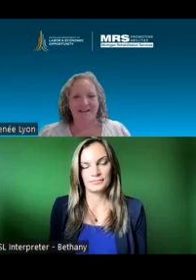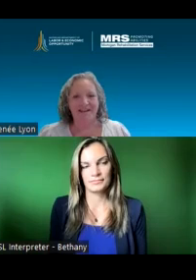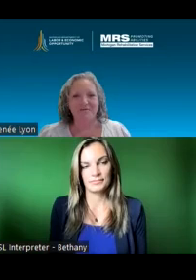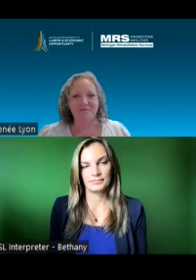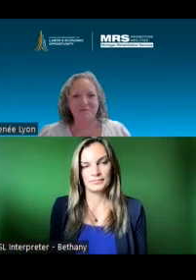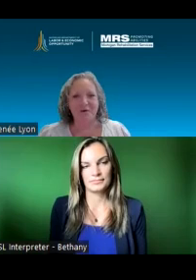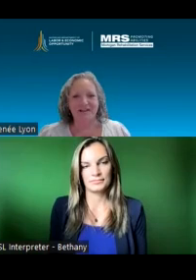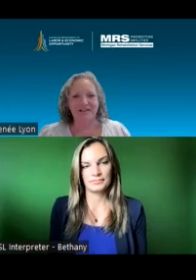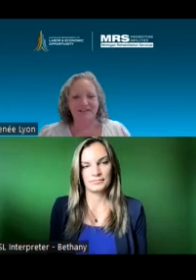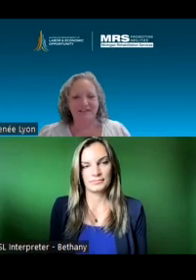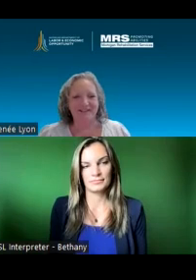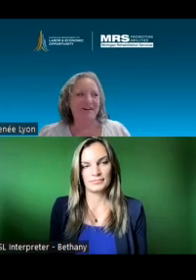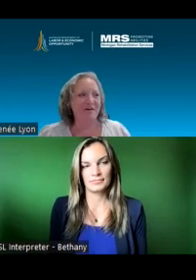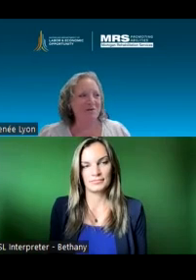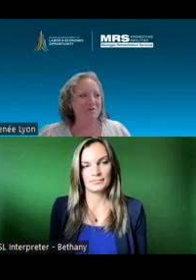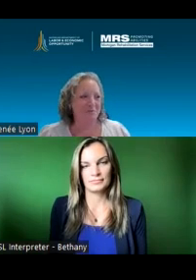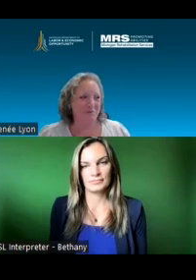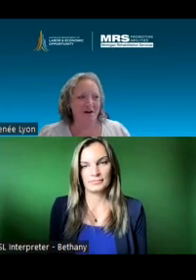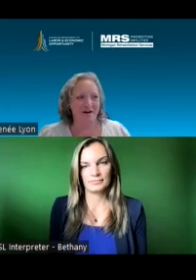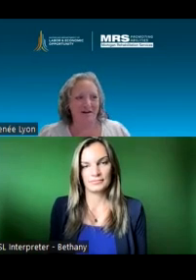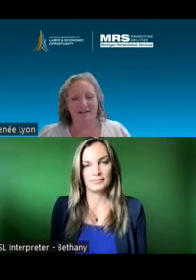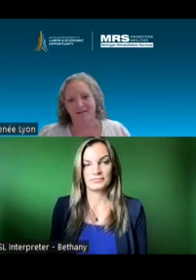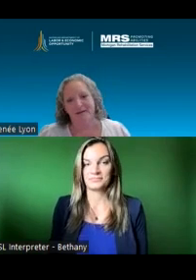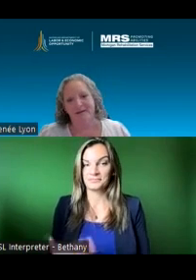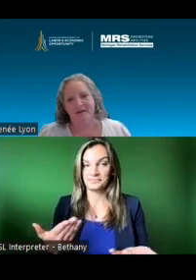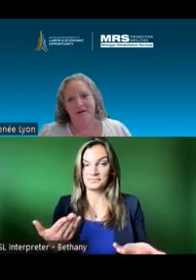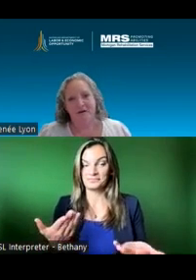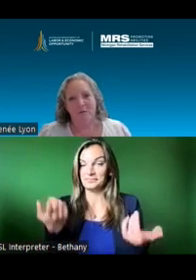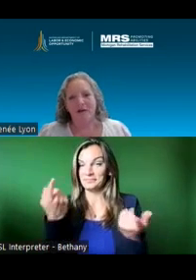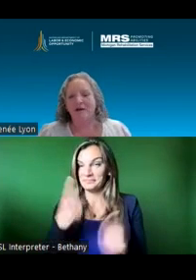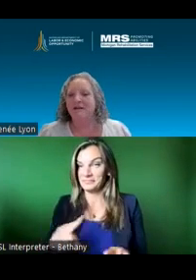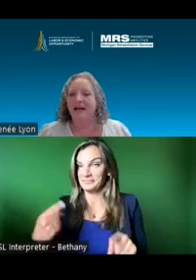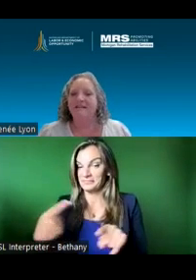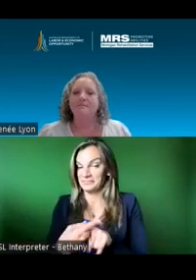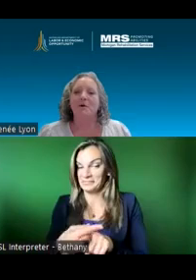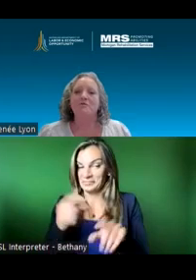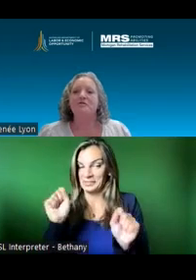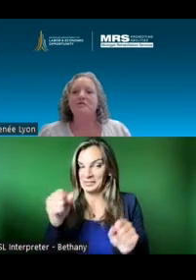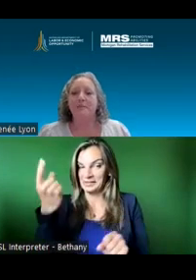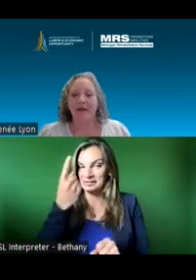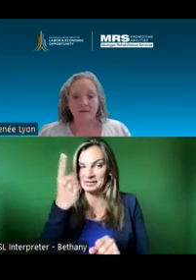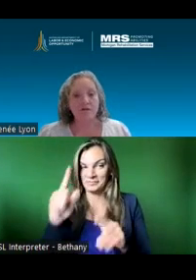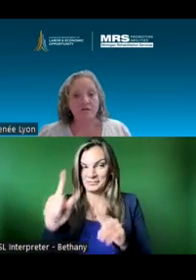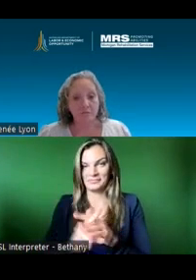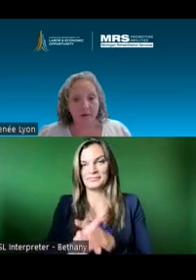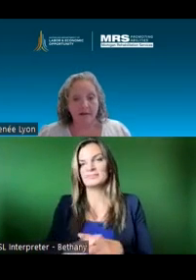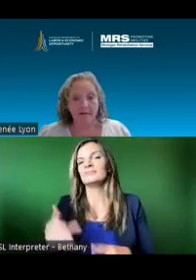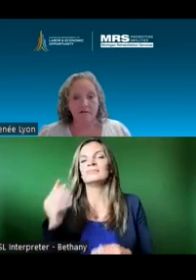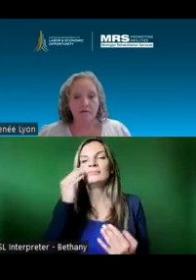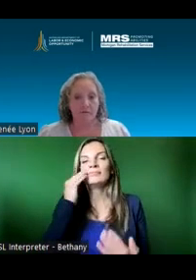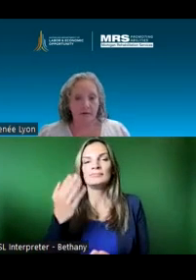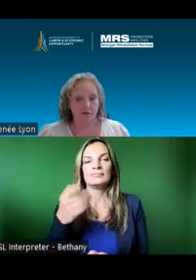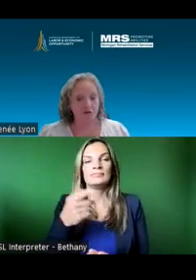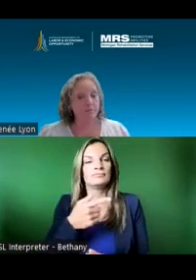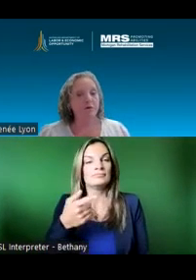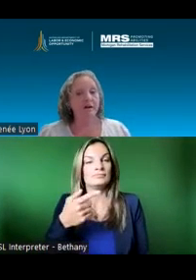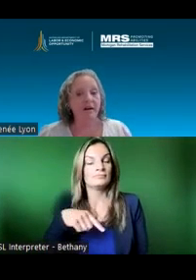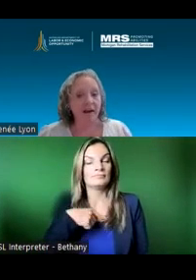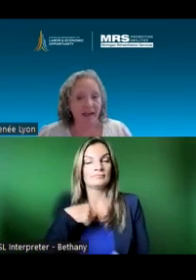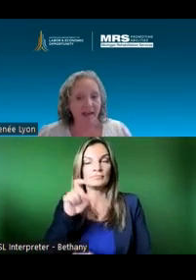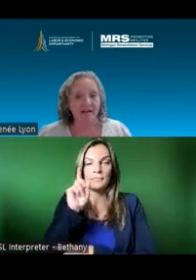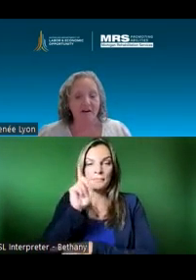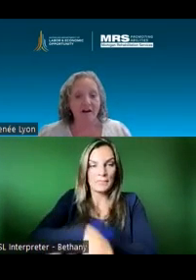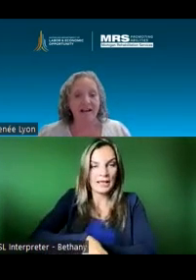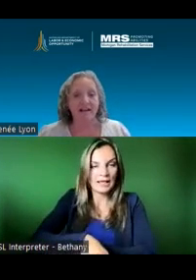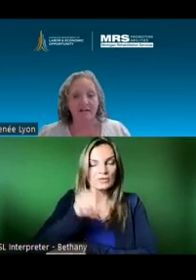So again, what could go wrong? We are not supposed to bend too much. We shouldn't put